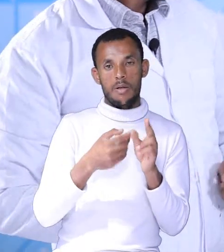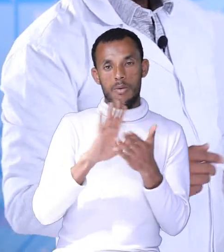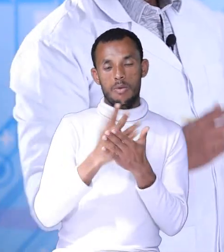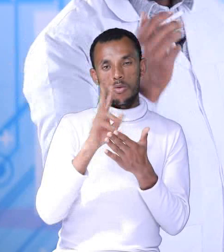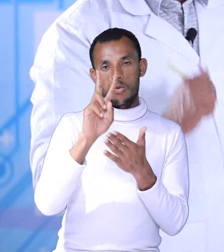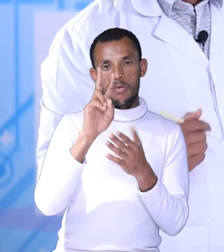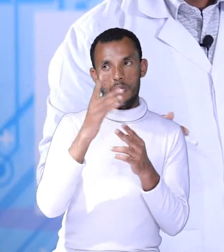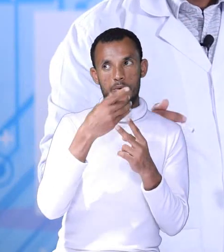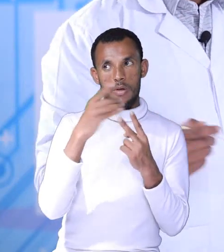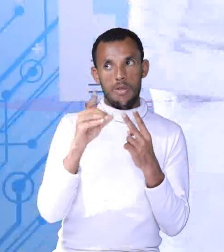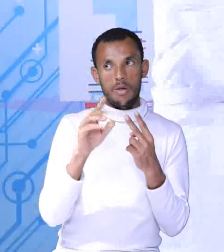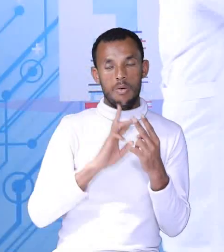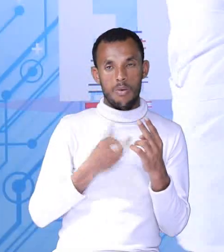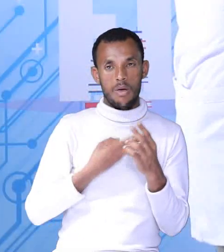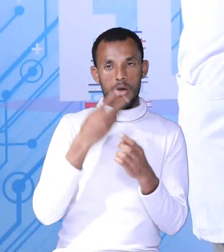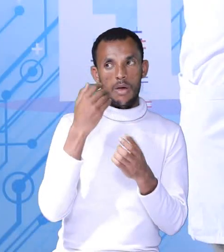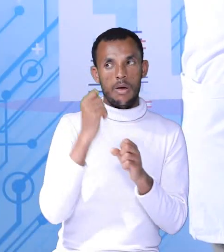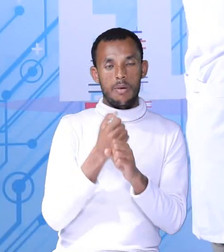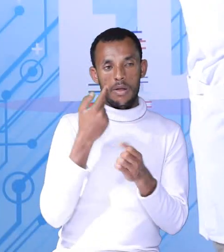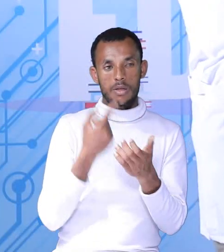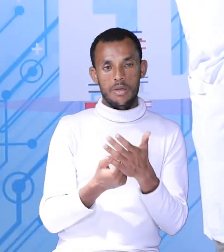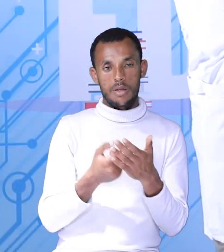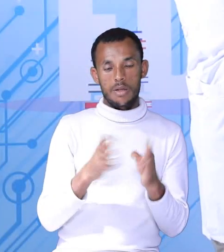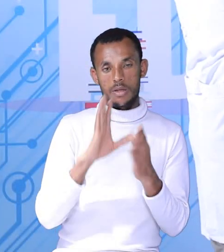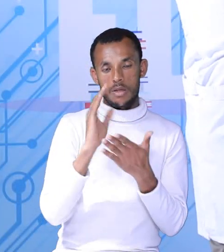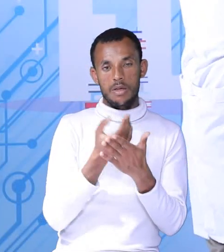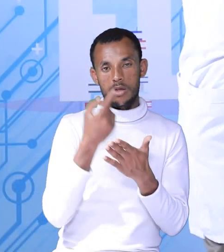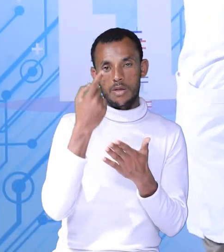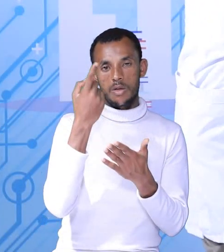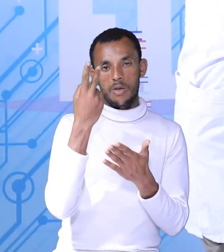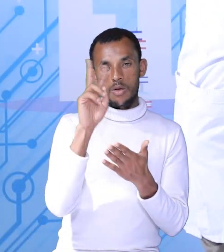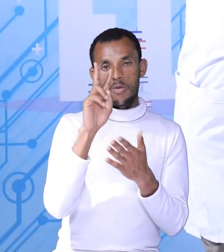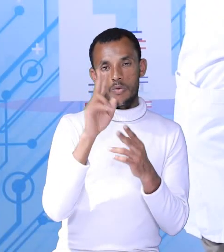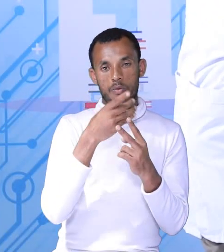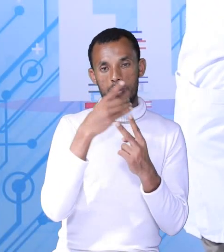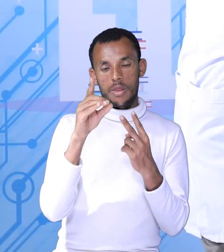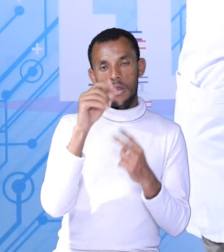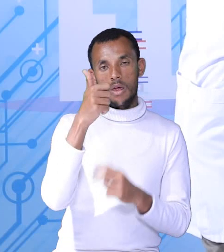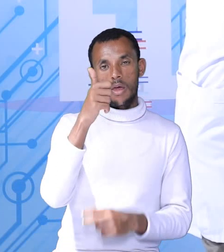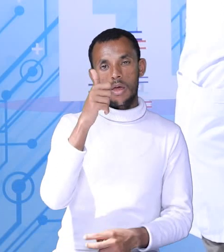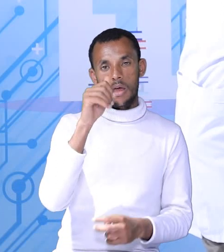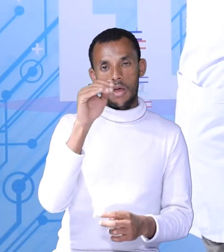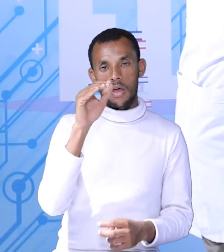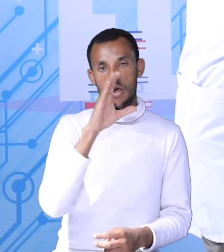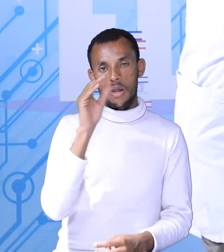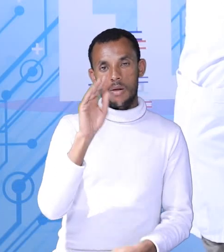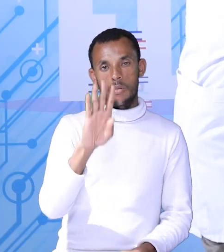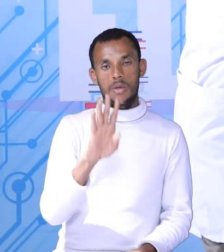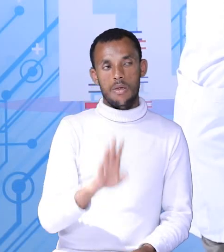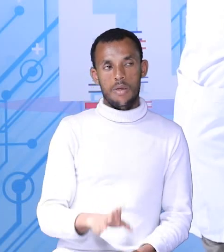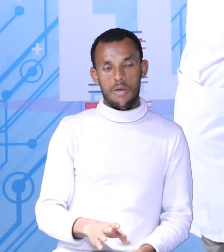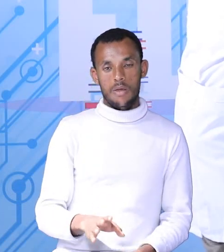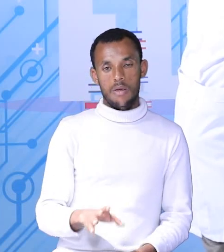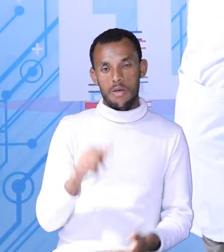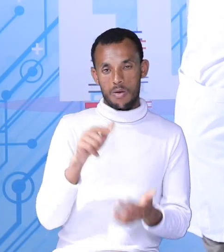vectors, we'll apply this. Let's take the two vectors a and b. So